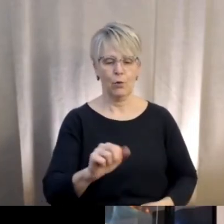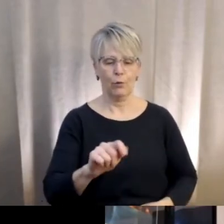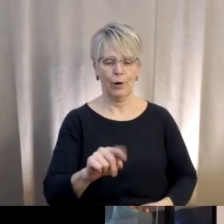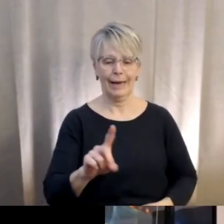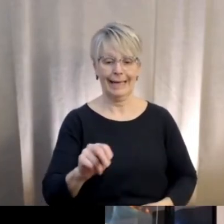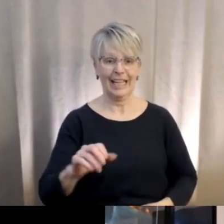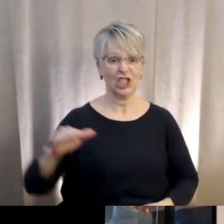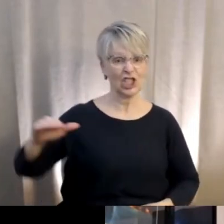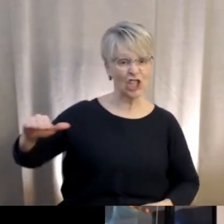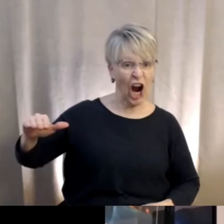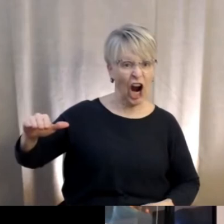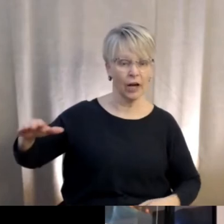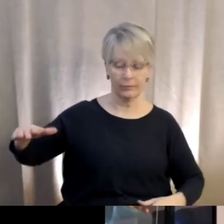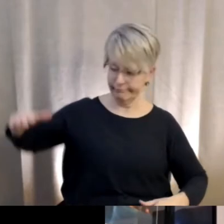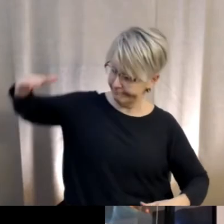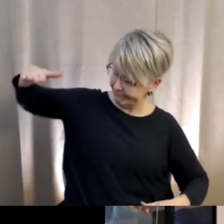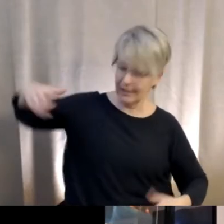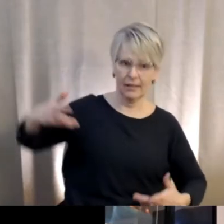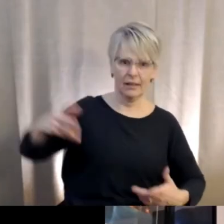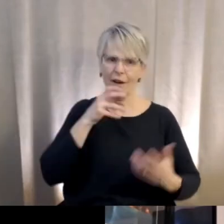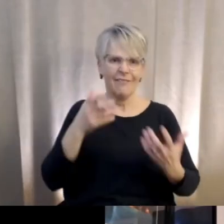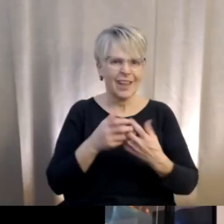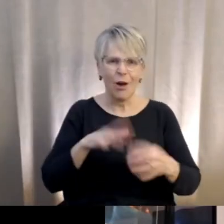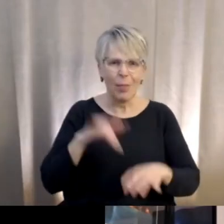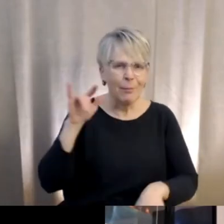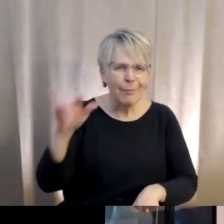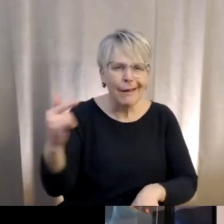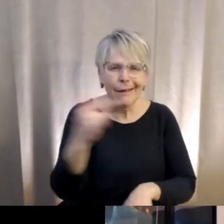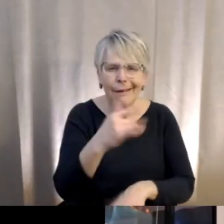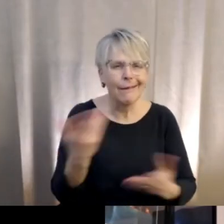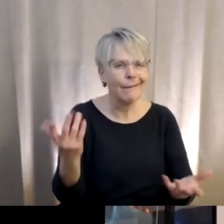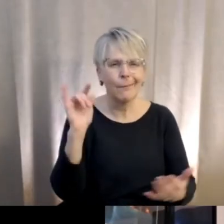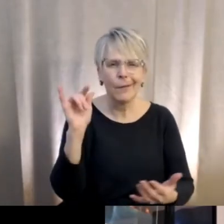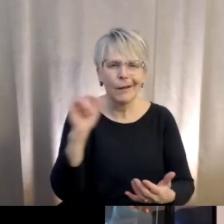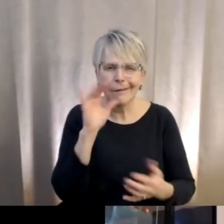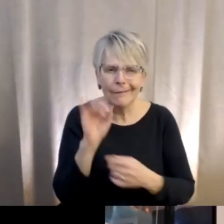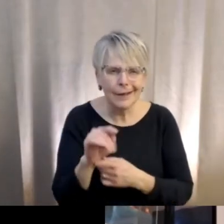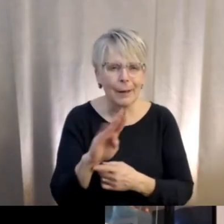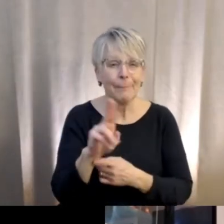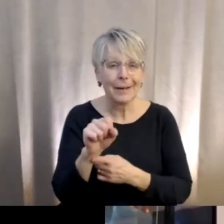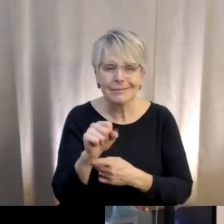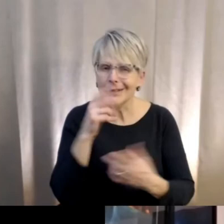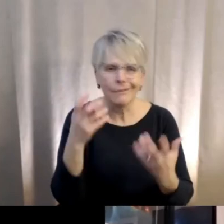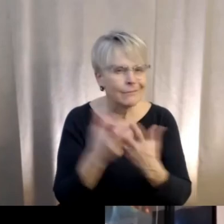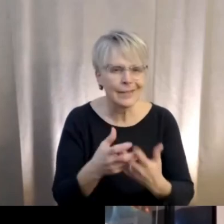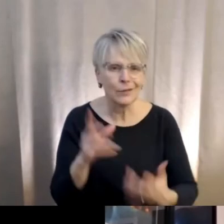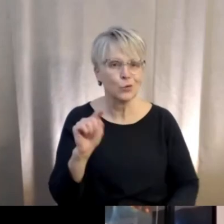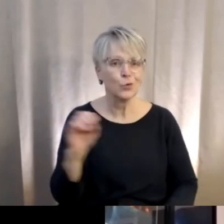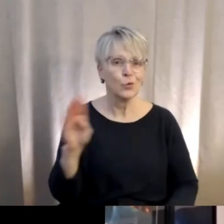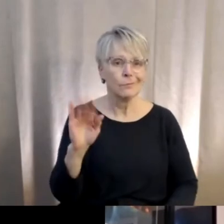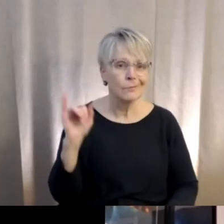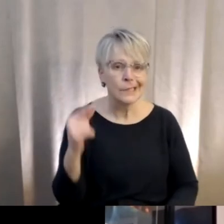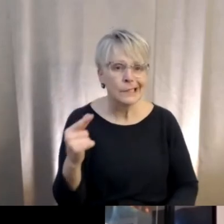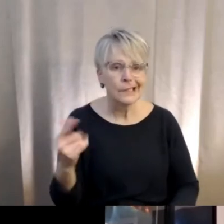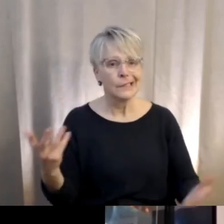know, a plane or on the bus. They're going to take up a lot of space. So it's not to say you couldn't do it. It's just that, you know, it's like give